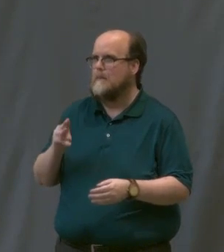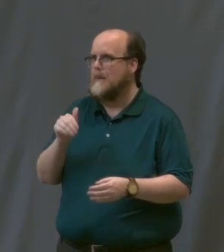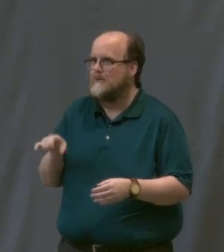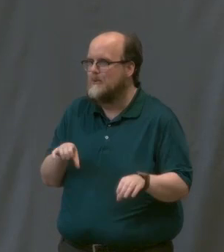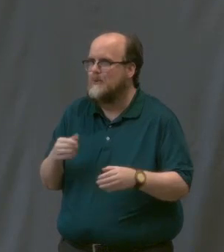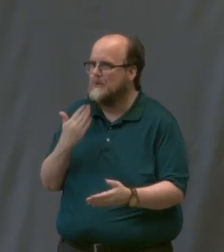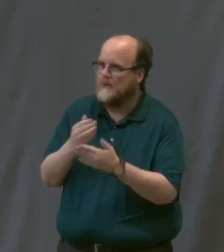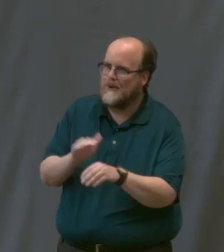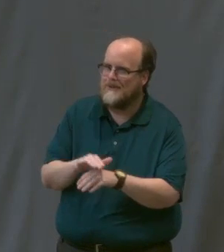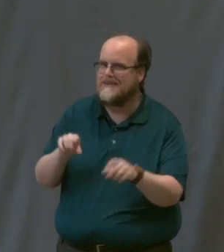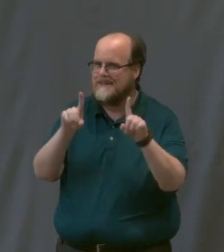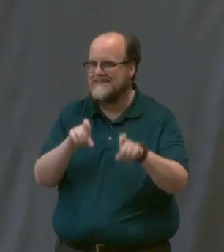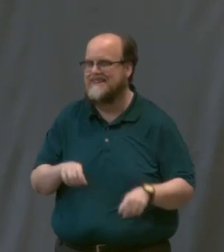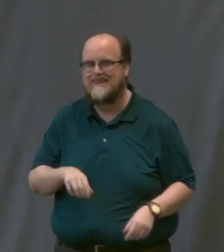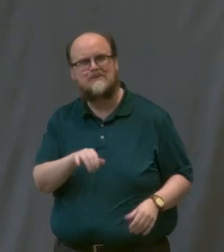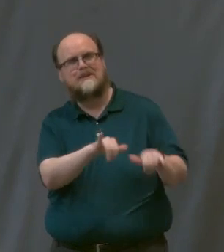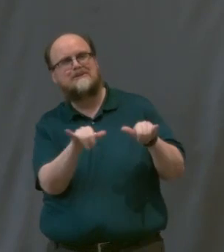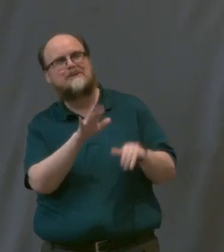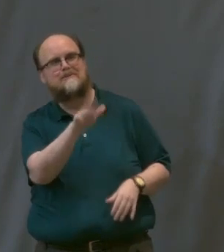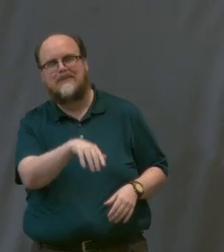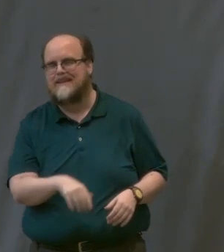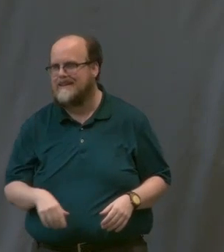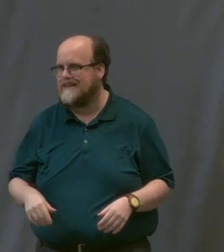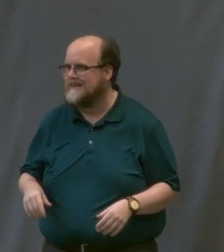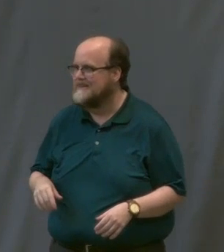You're an engineer, man. We can.